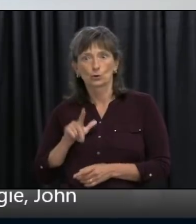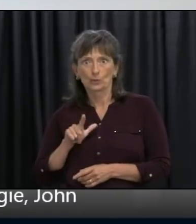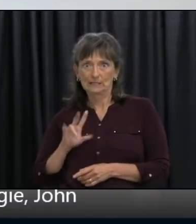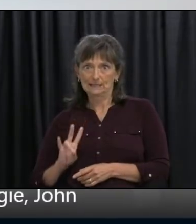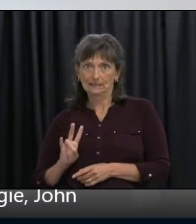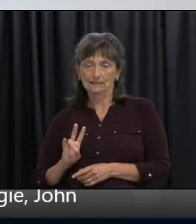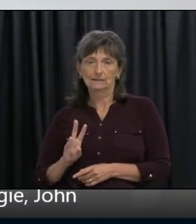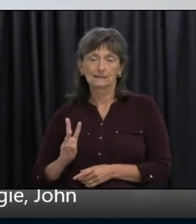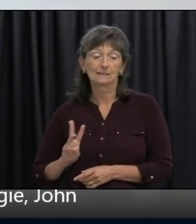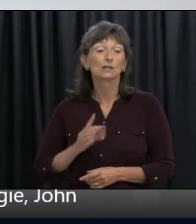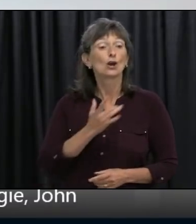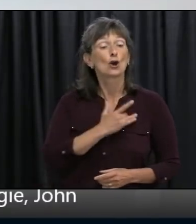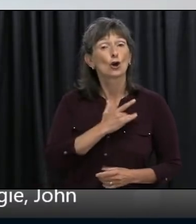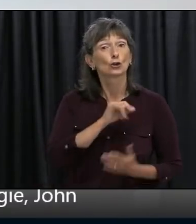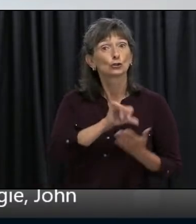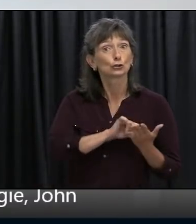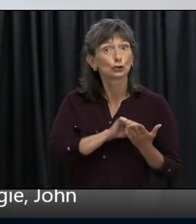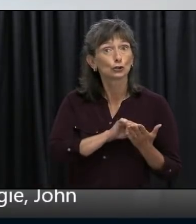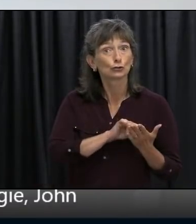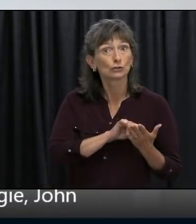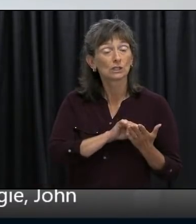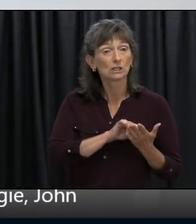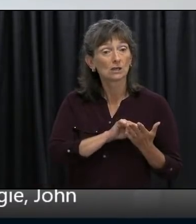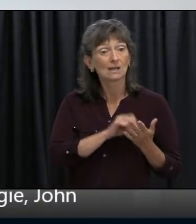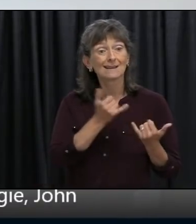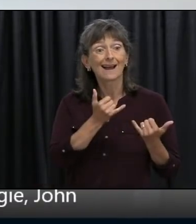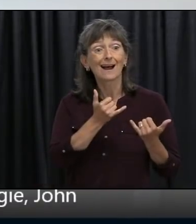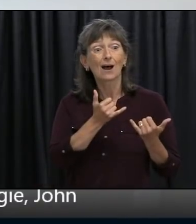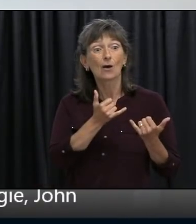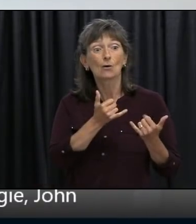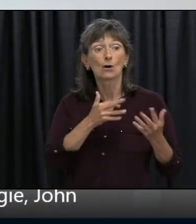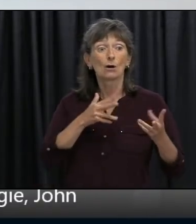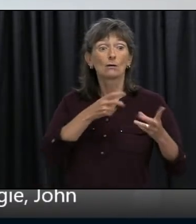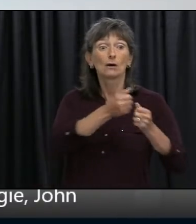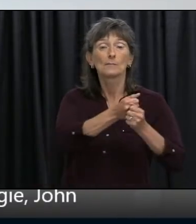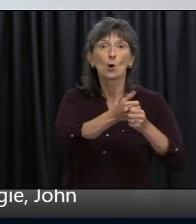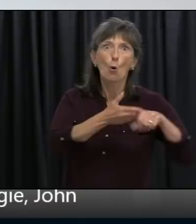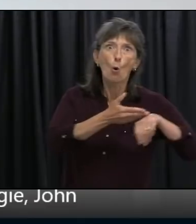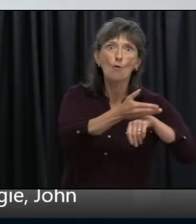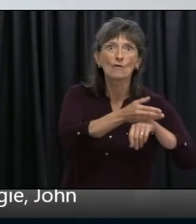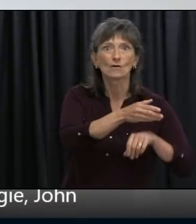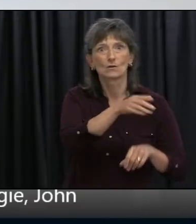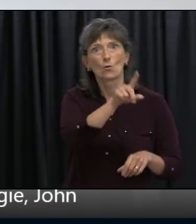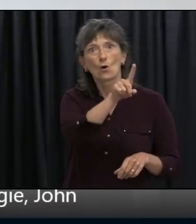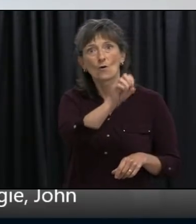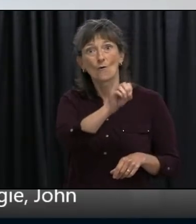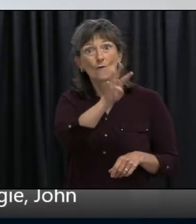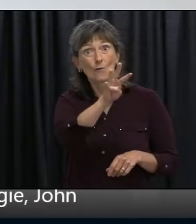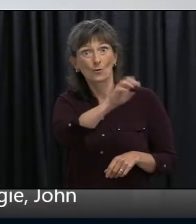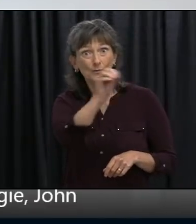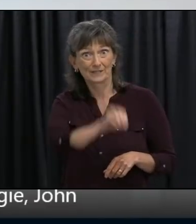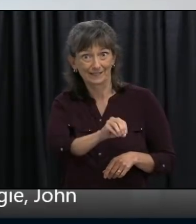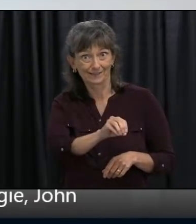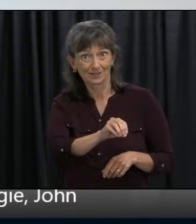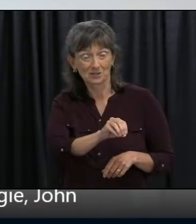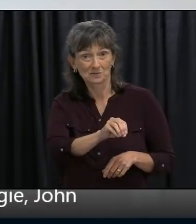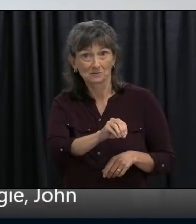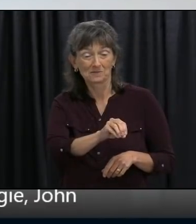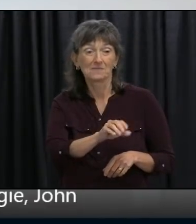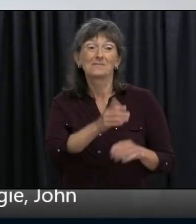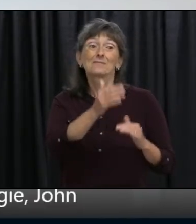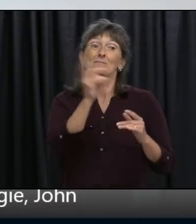have cardiac surgery, which has actually now got to 104% of its pre-COVID levels, having been running at